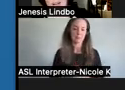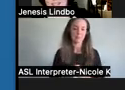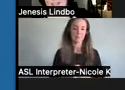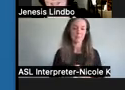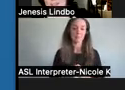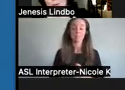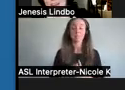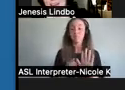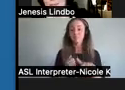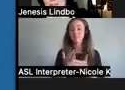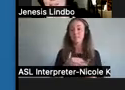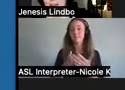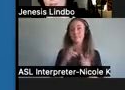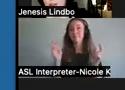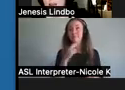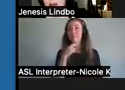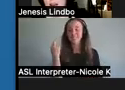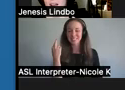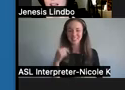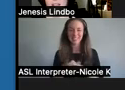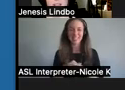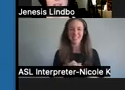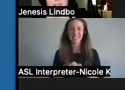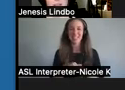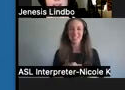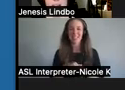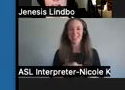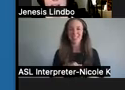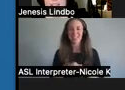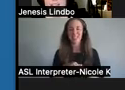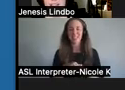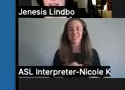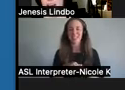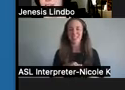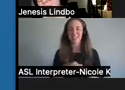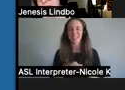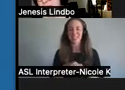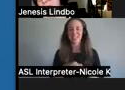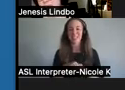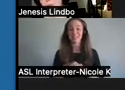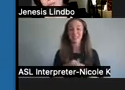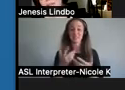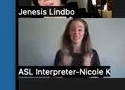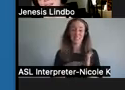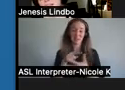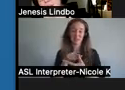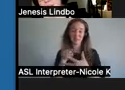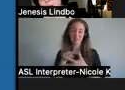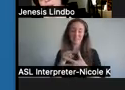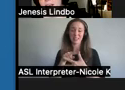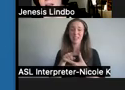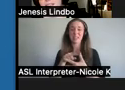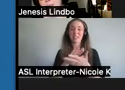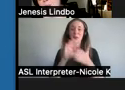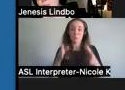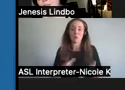Gaming risks, okay, the fun stuff. Looking at excess, so looking at addiction to